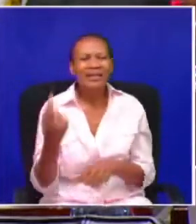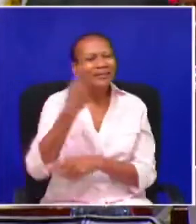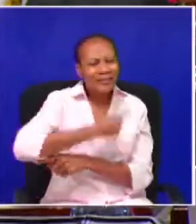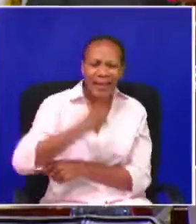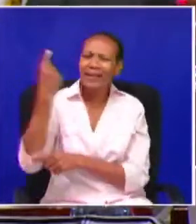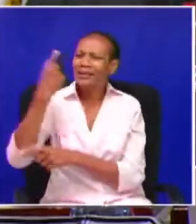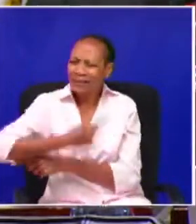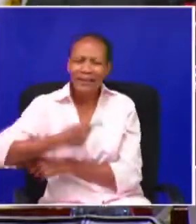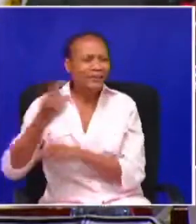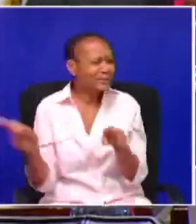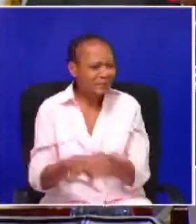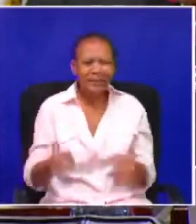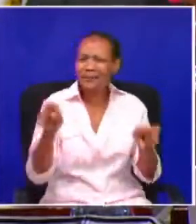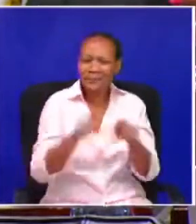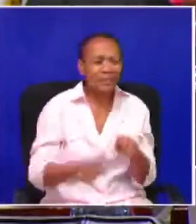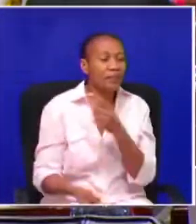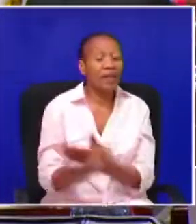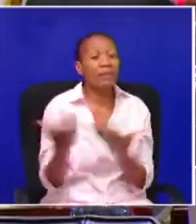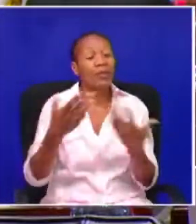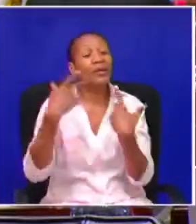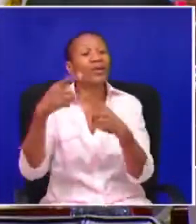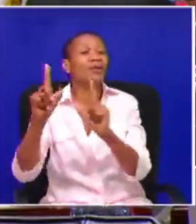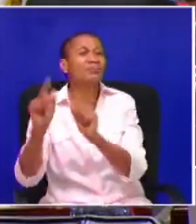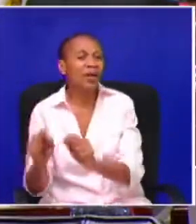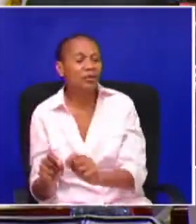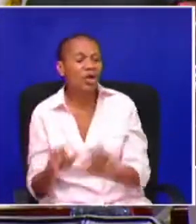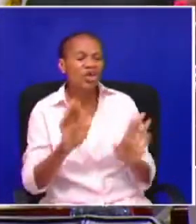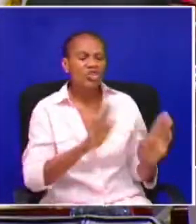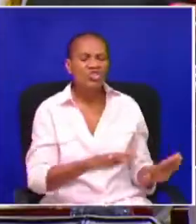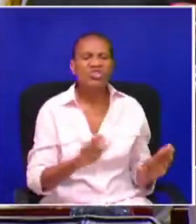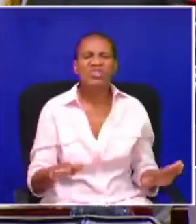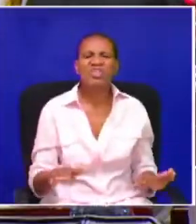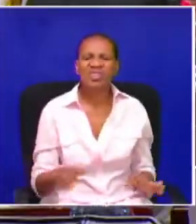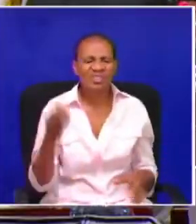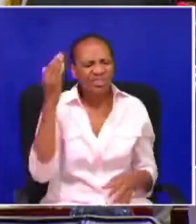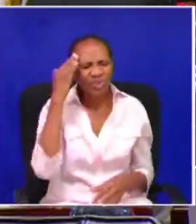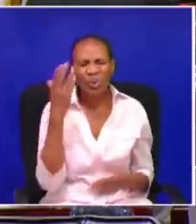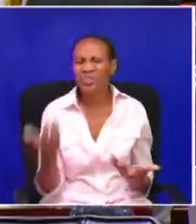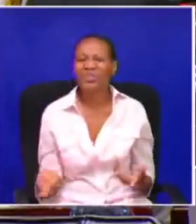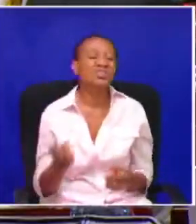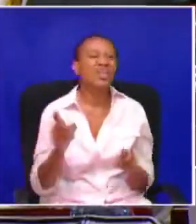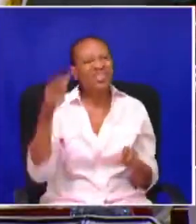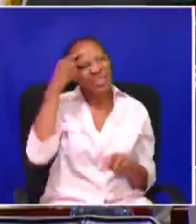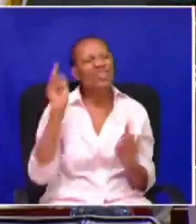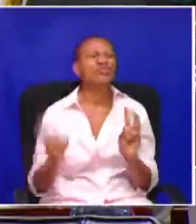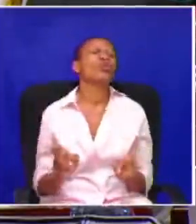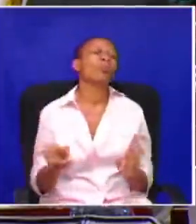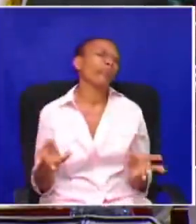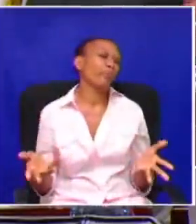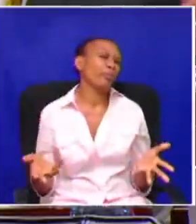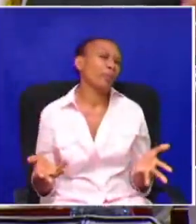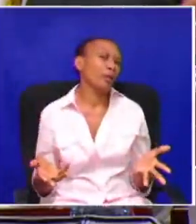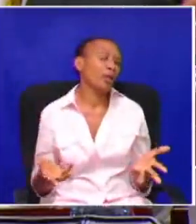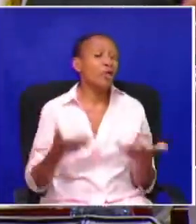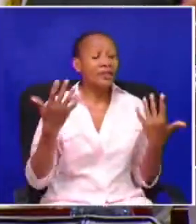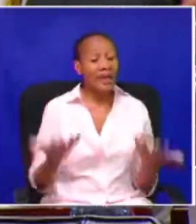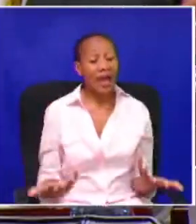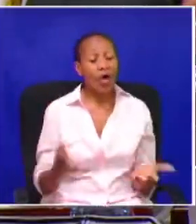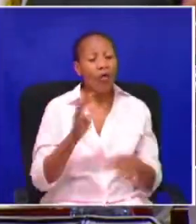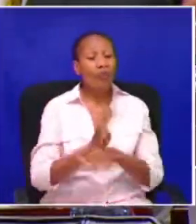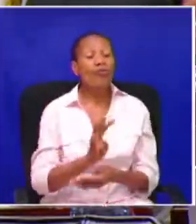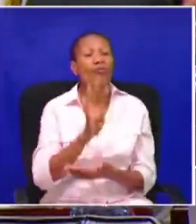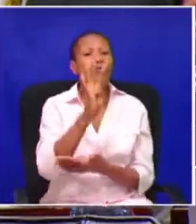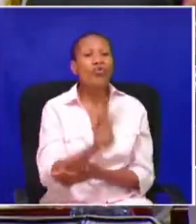in Cape Town, and children are socialized into this kind of violence, such that 14-year-olds are